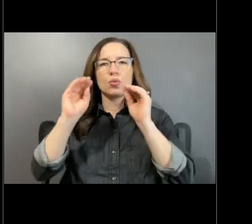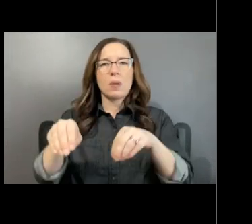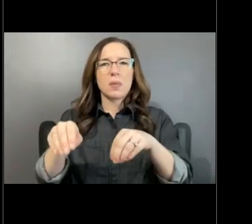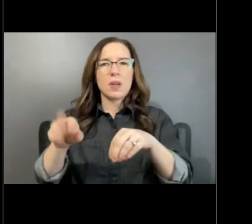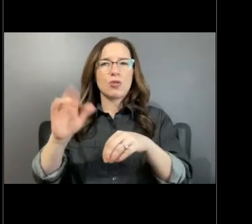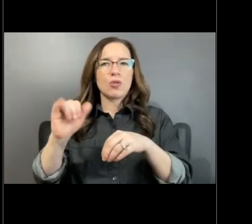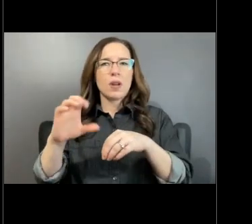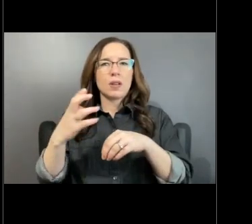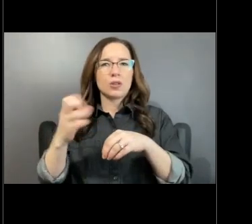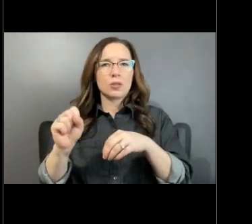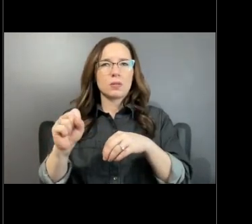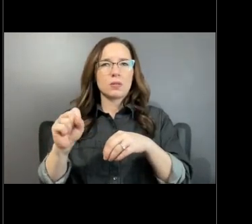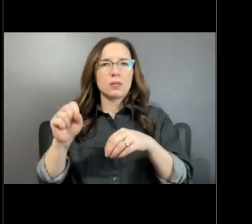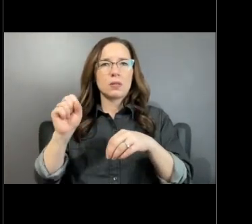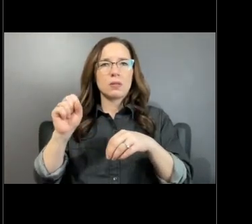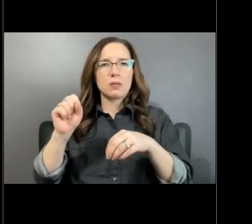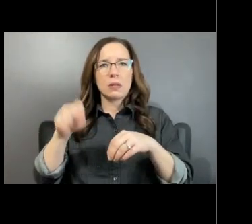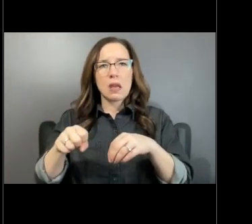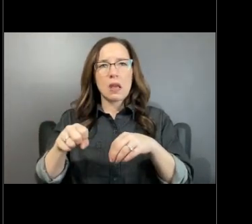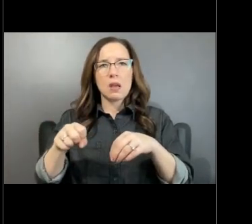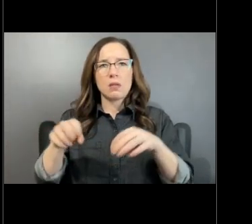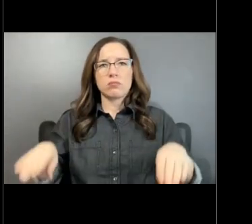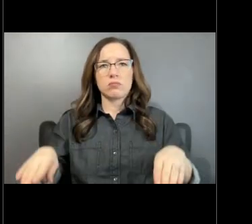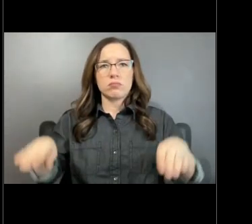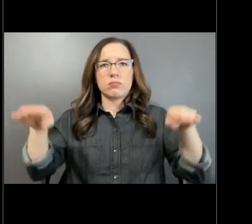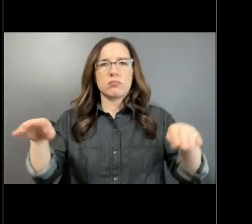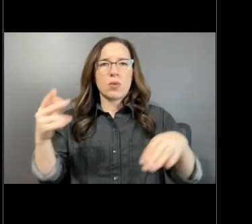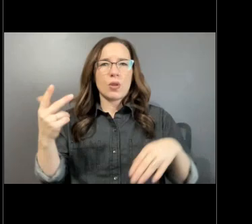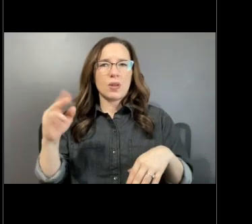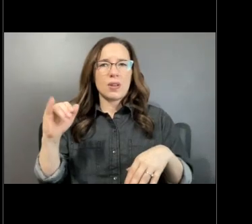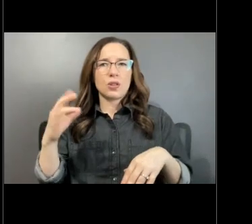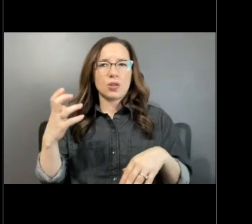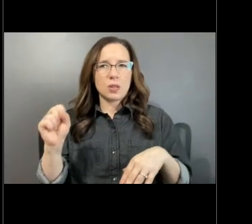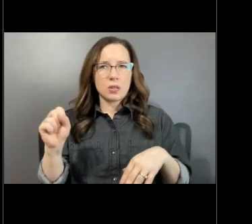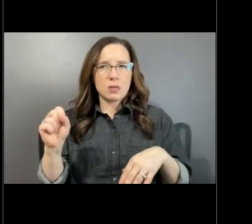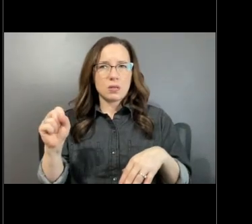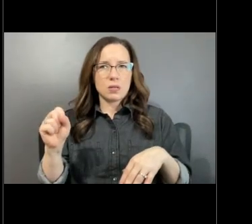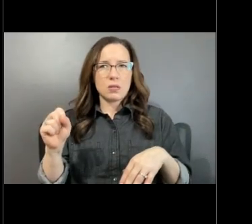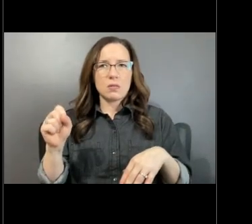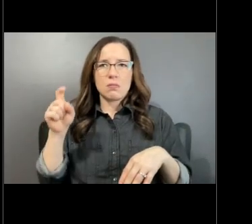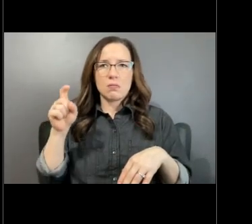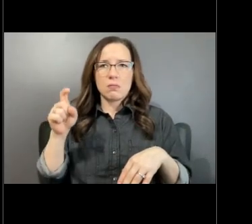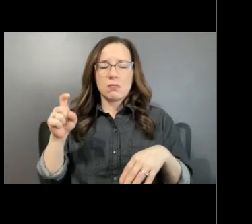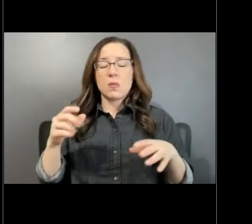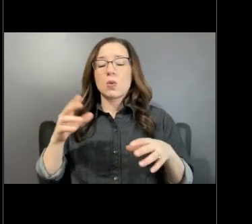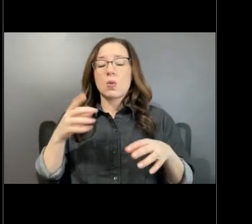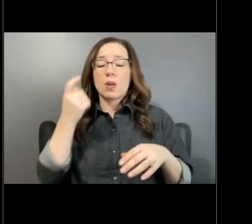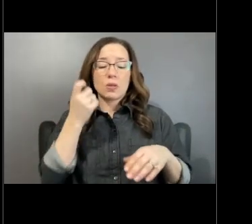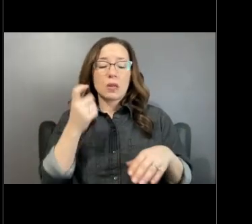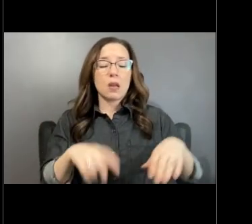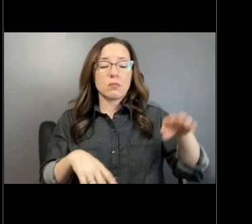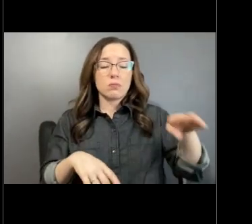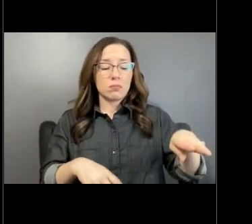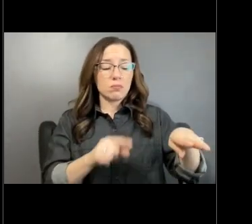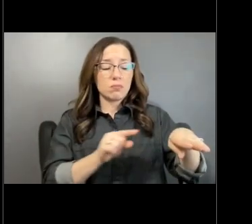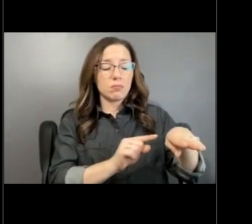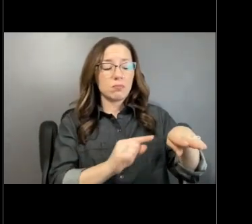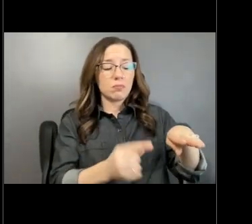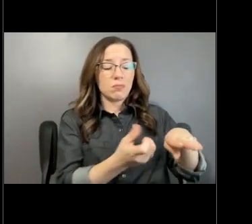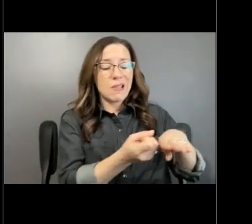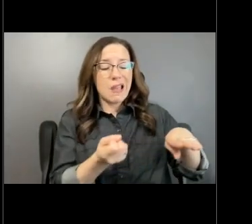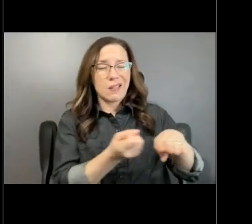these differences must be included when calculating the 40-inch clearances. But keep